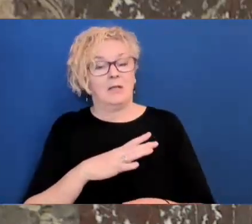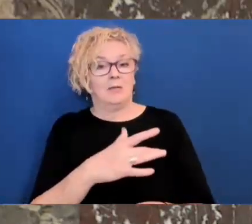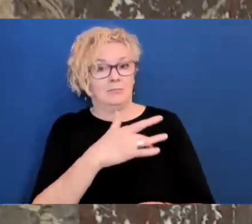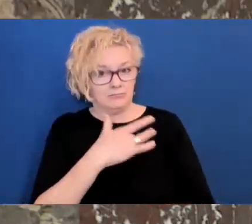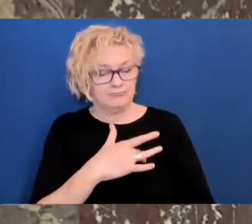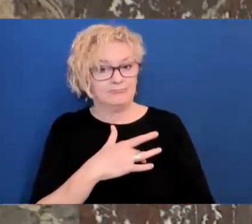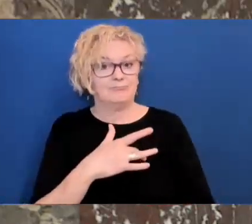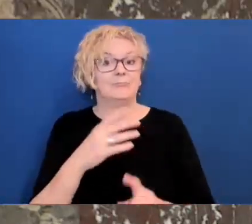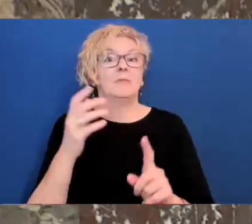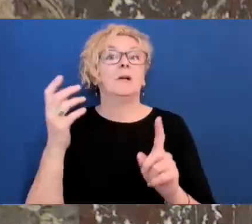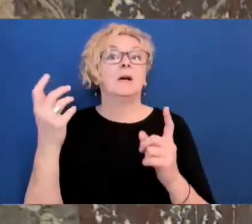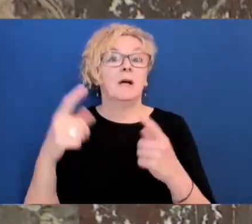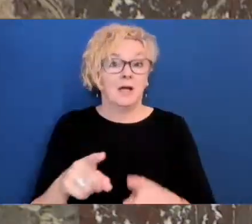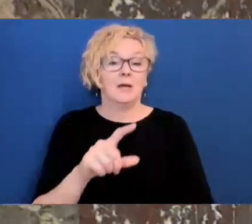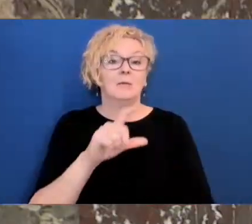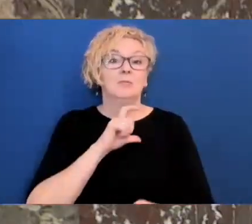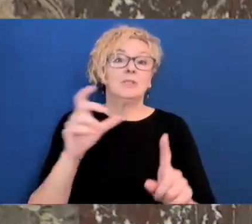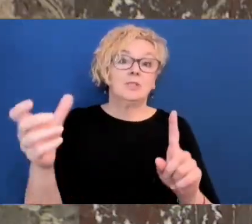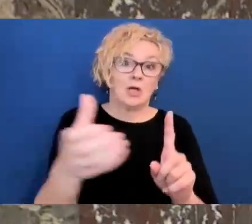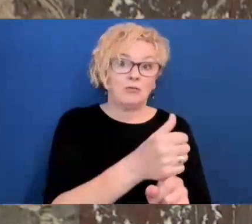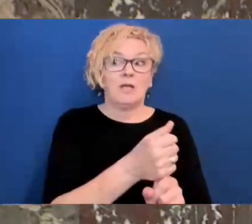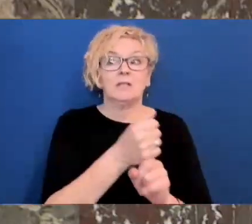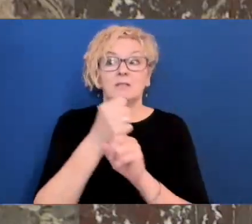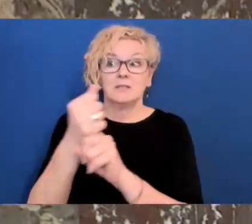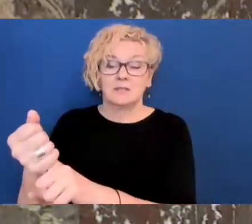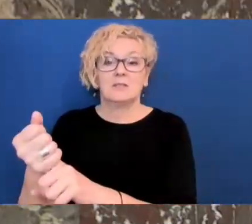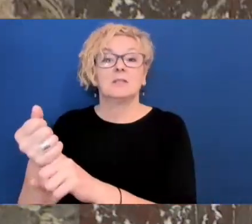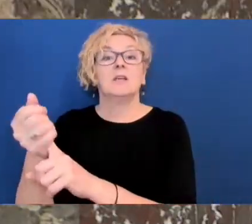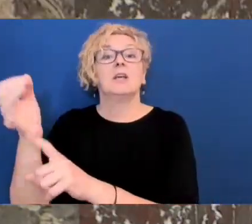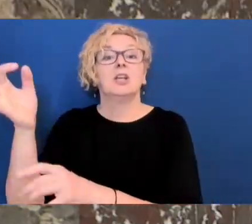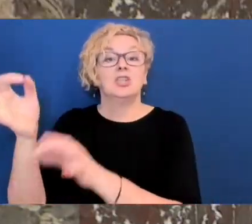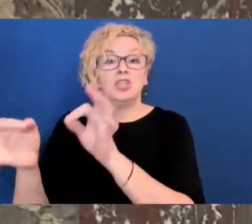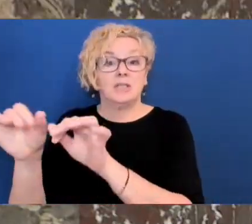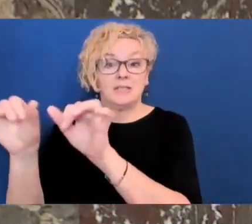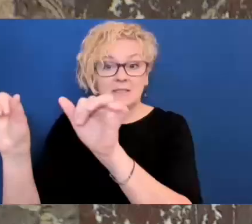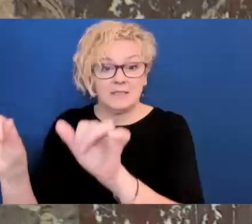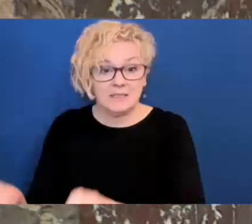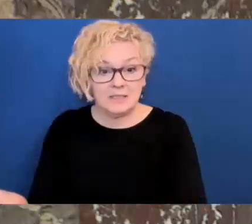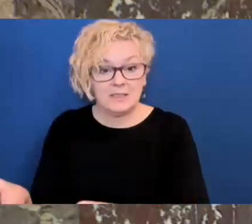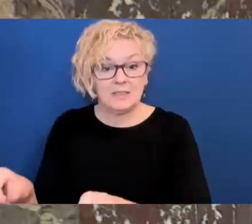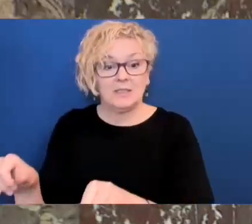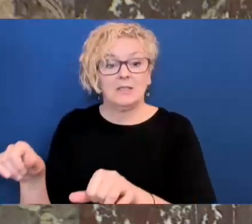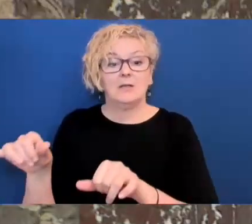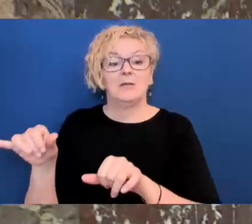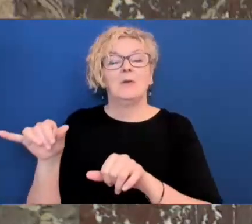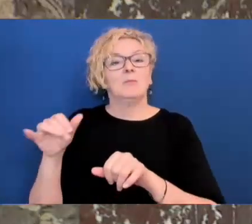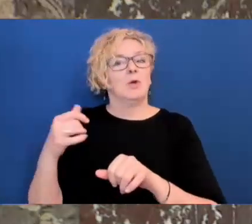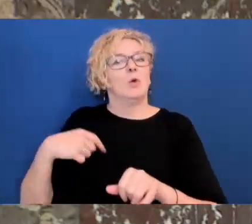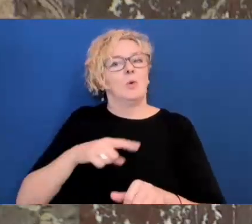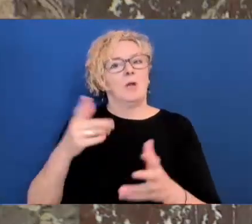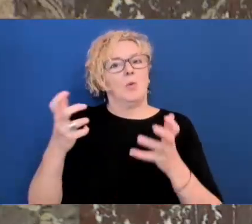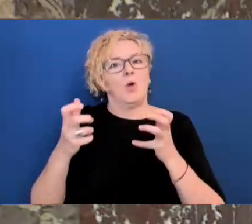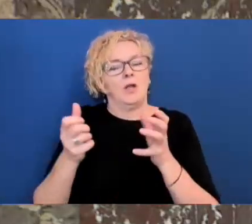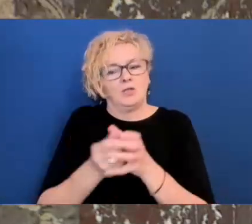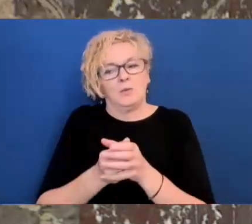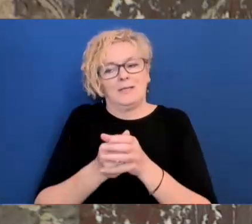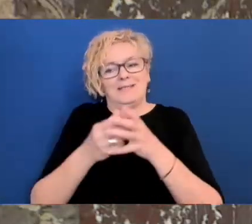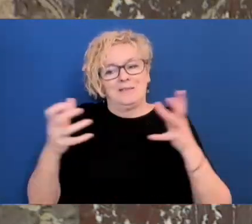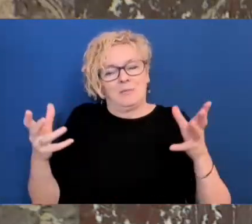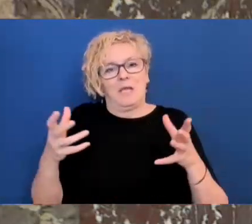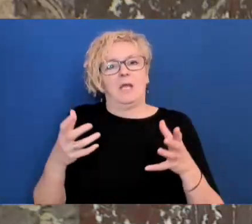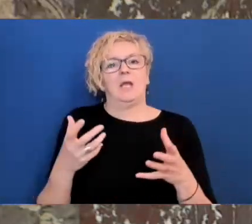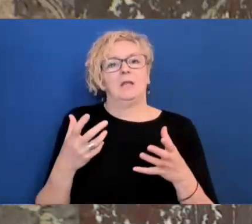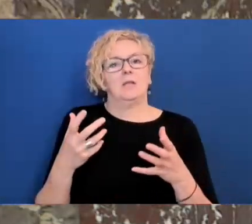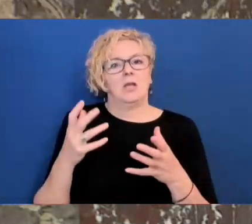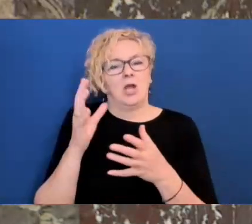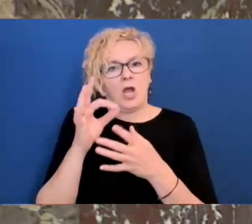are. In this budget, we're expanding those ACT teams. We're expanding the care. It started with the Surrey pretrial